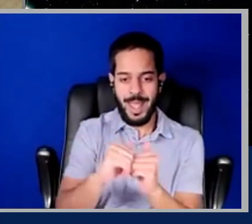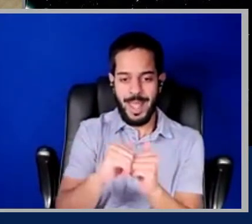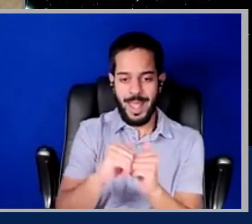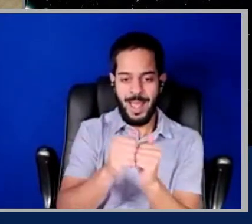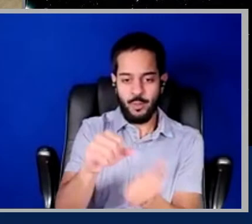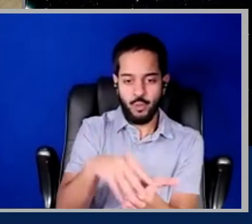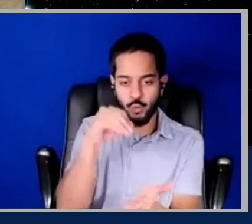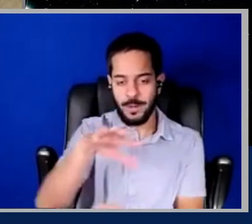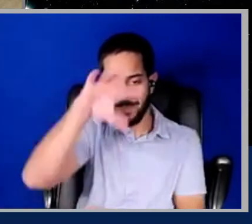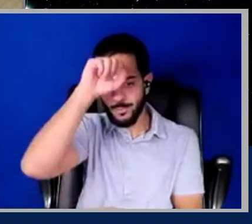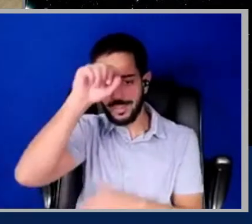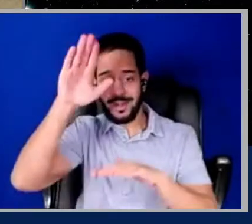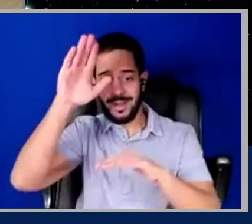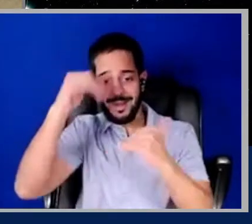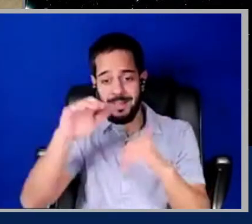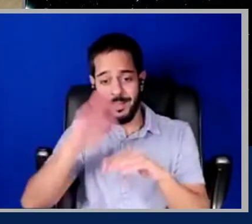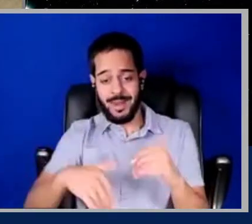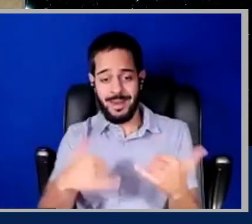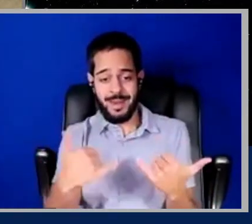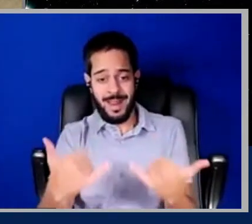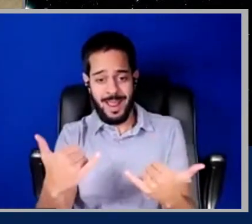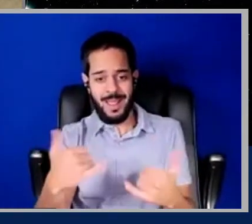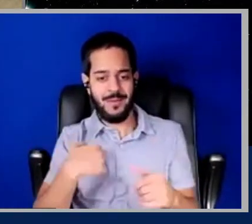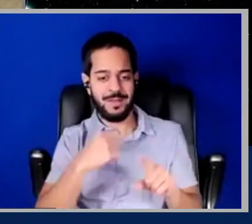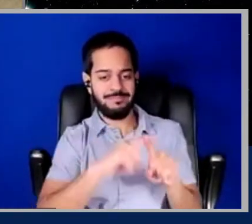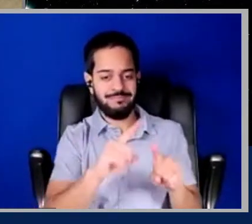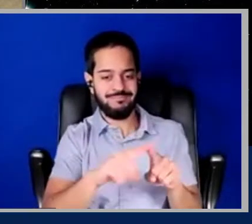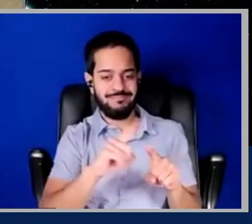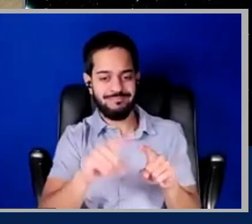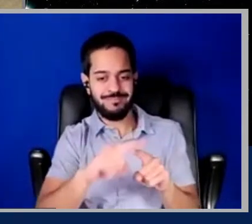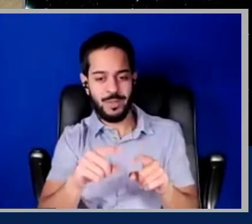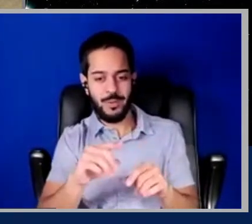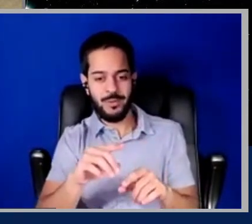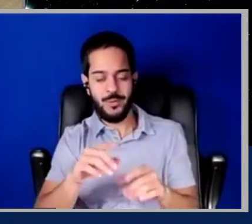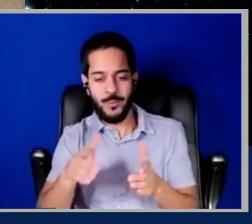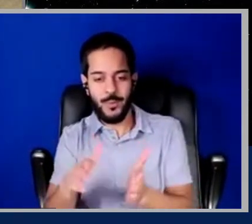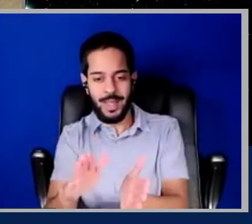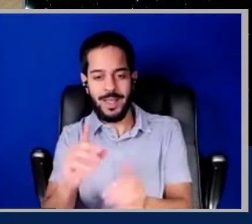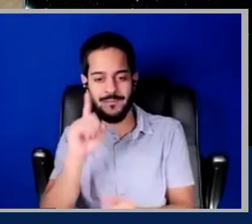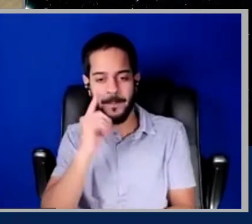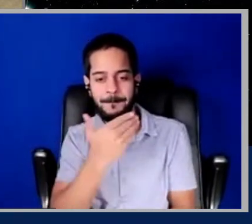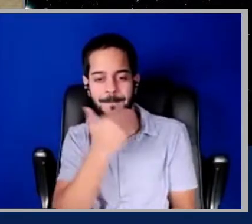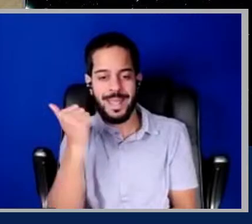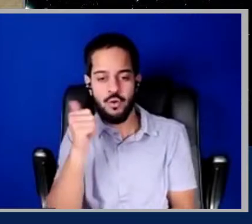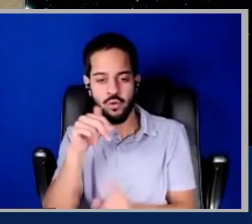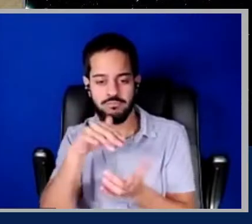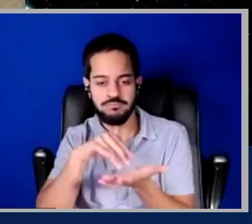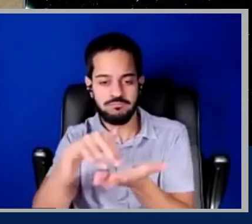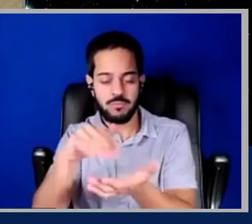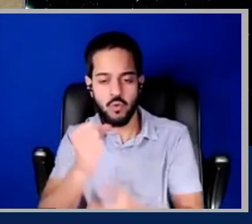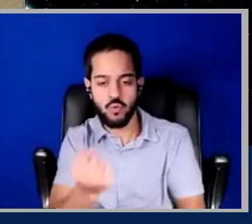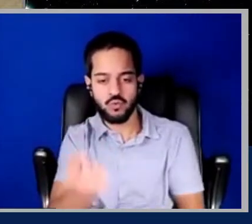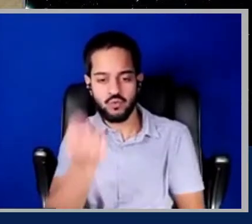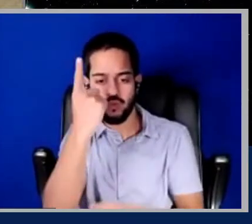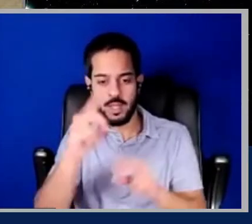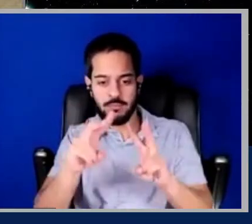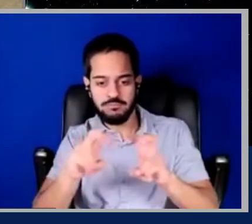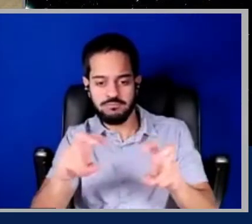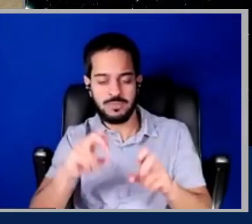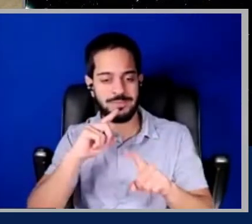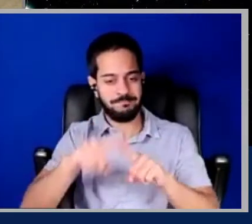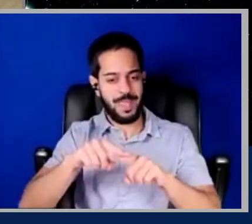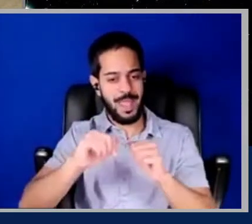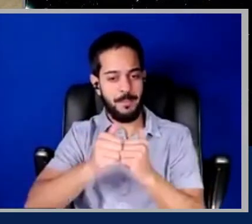versus really getting a feel for it or acknowledging that there's other ways to better understand it depending on how you approach it.